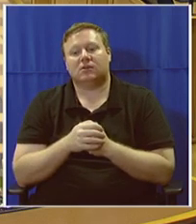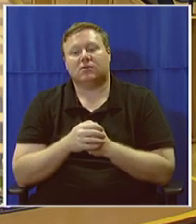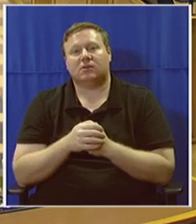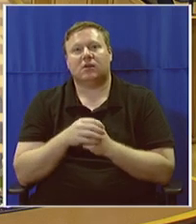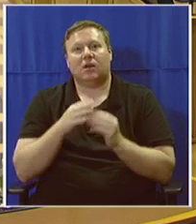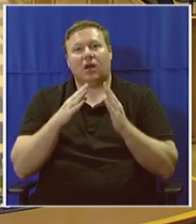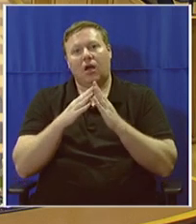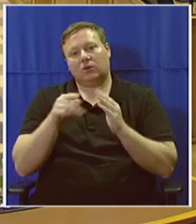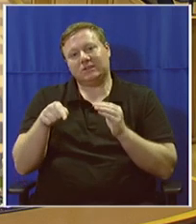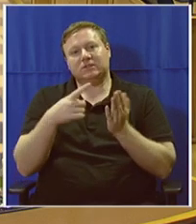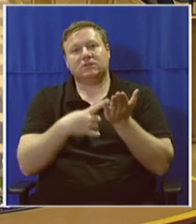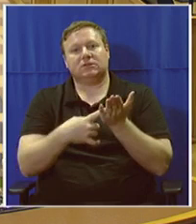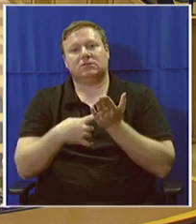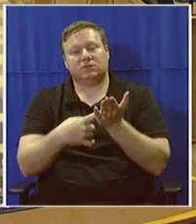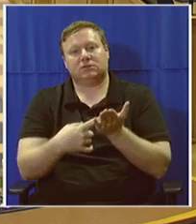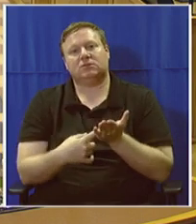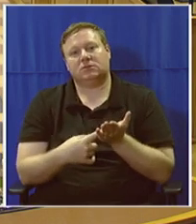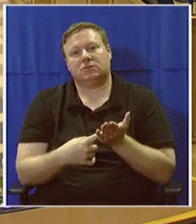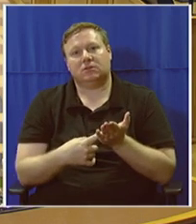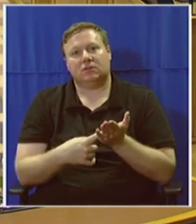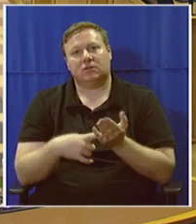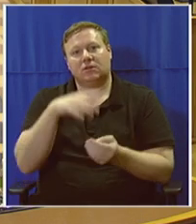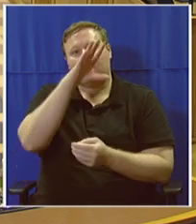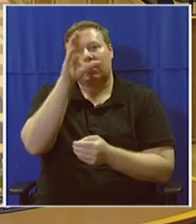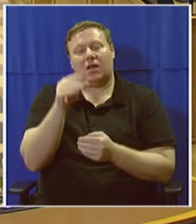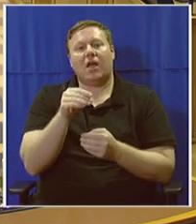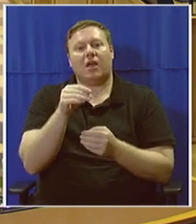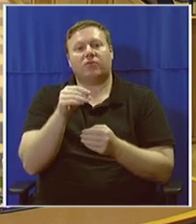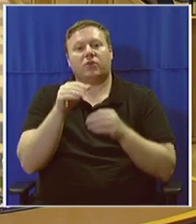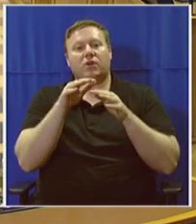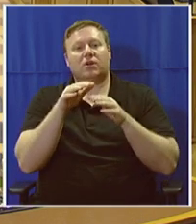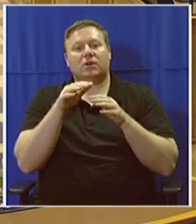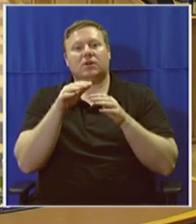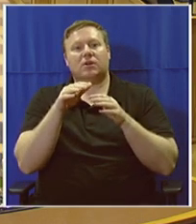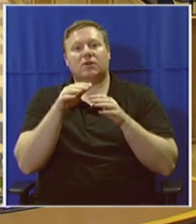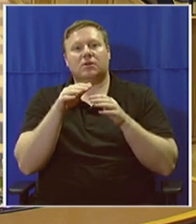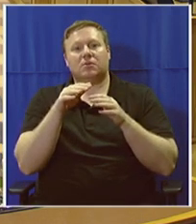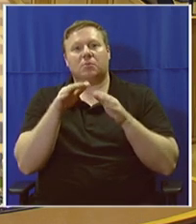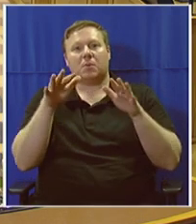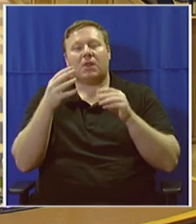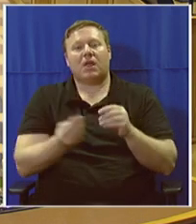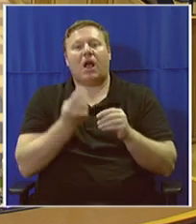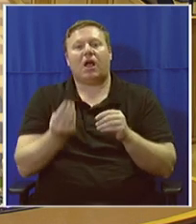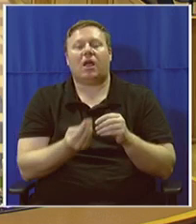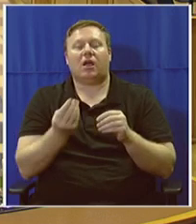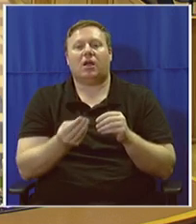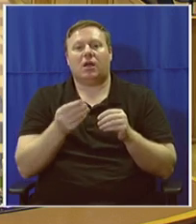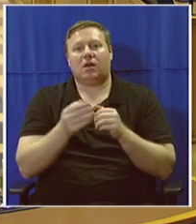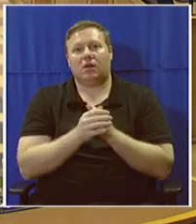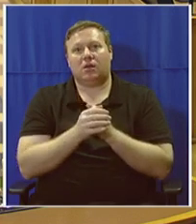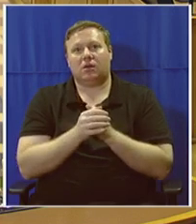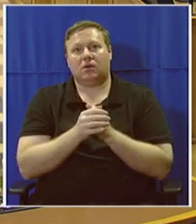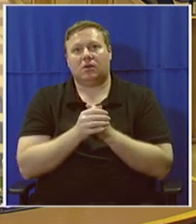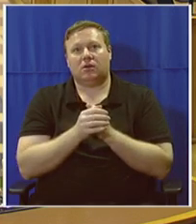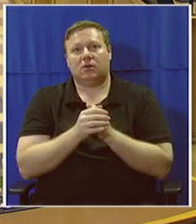debates as Africa's population is becoming younger, it stands to reason that youth